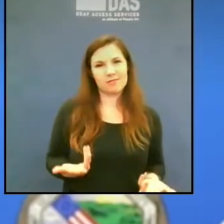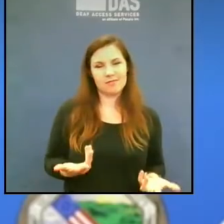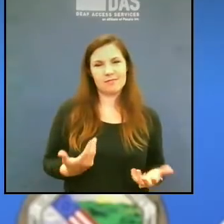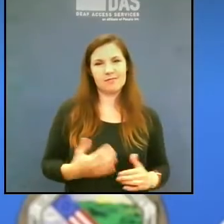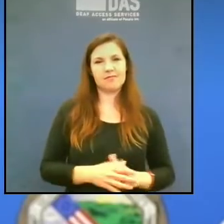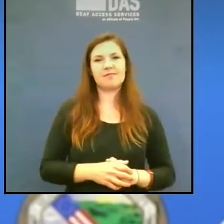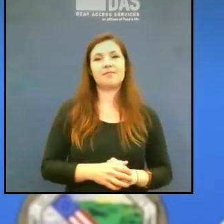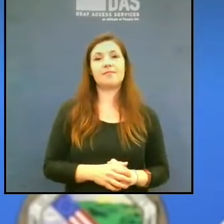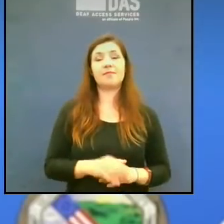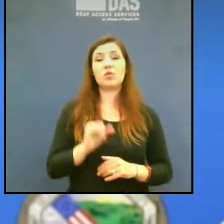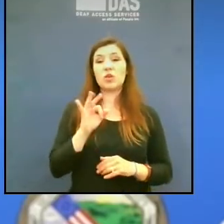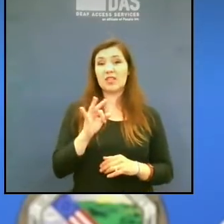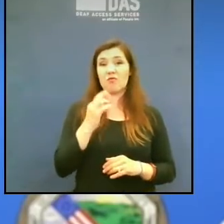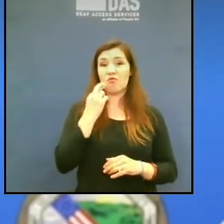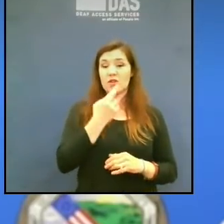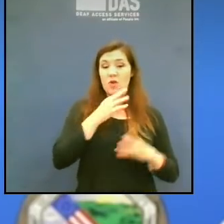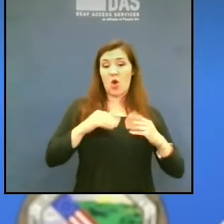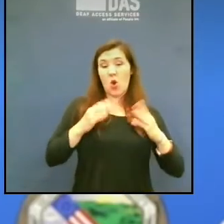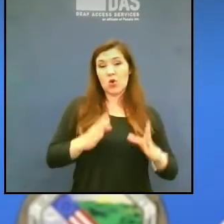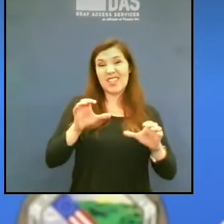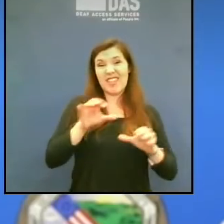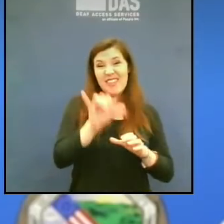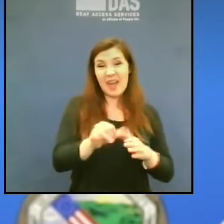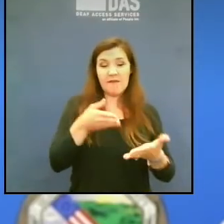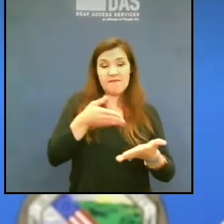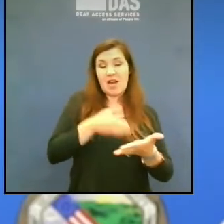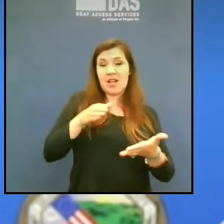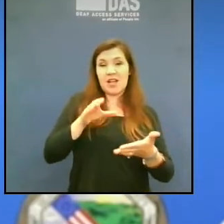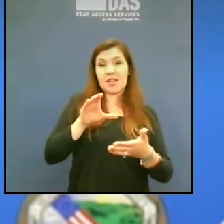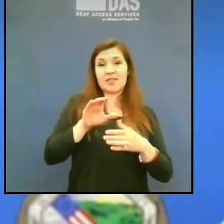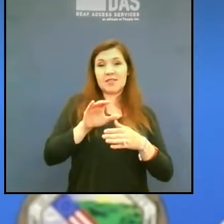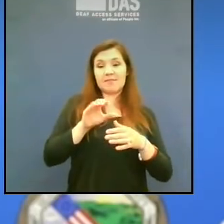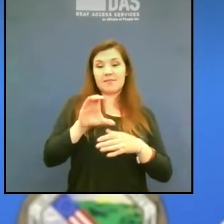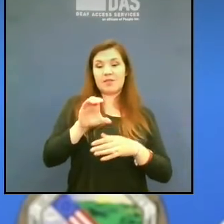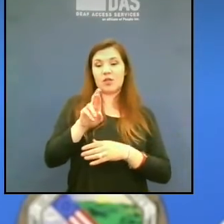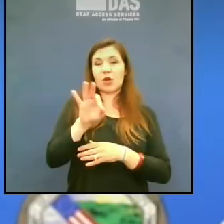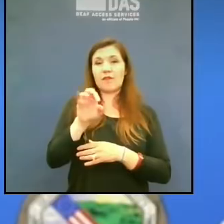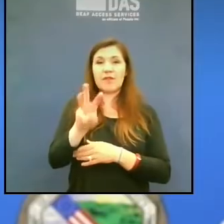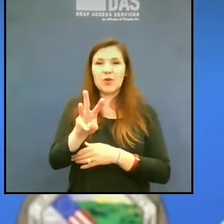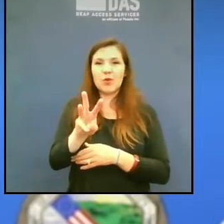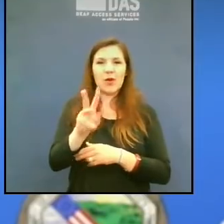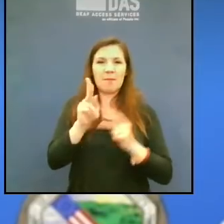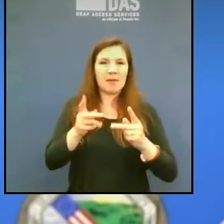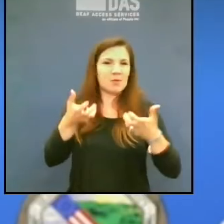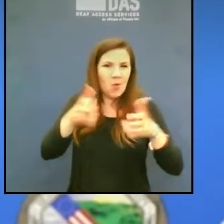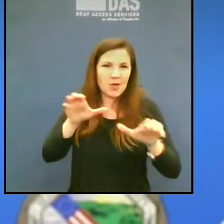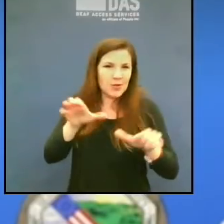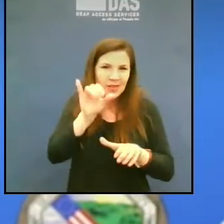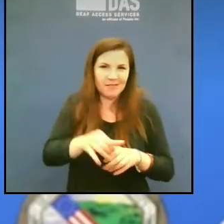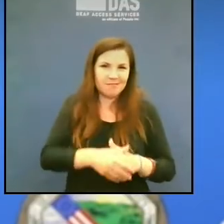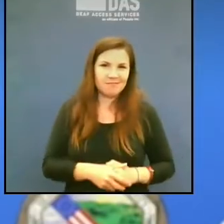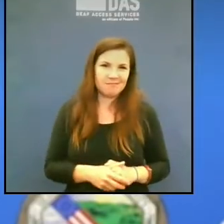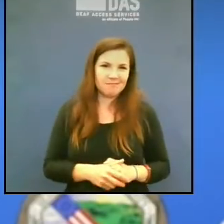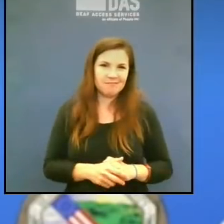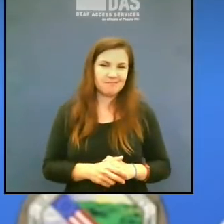a restaurateur did that, they would be in violation of the curfew and then could be shut down, and I don't think any restaurateur is interested in doing that.